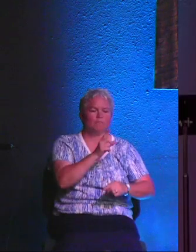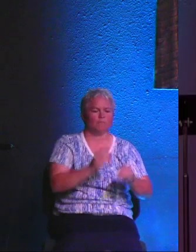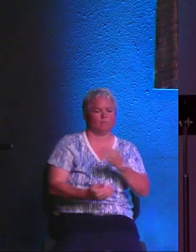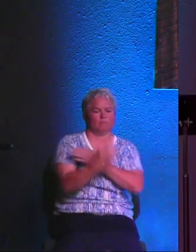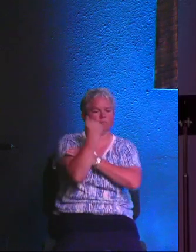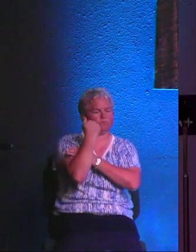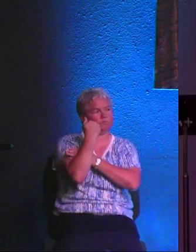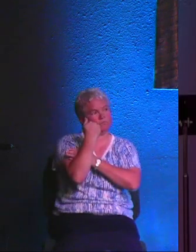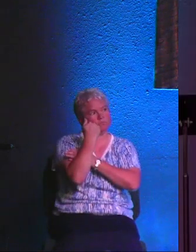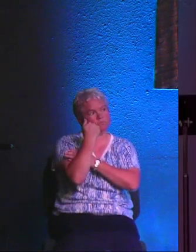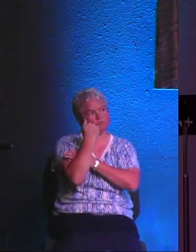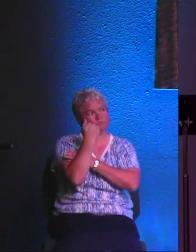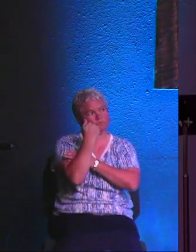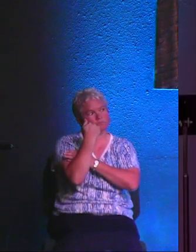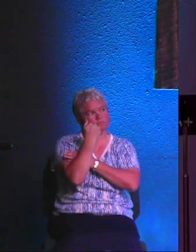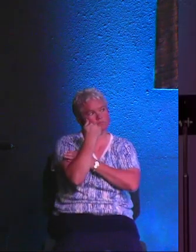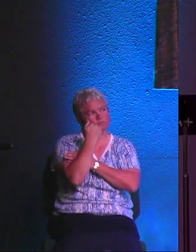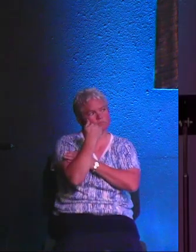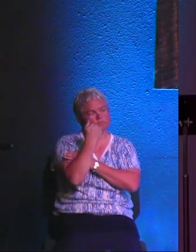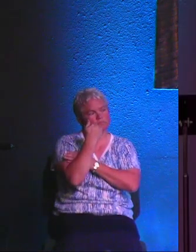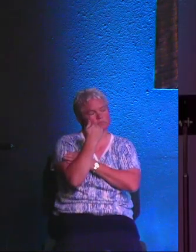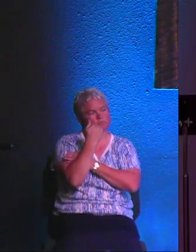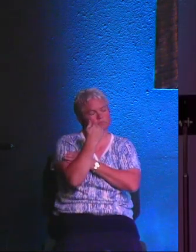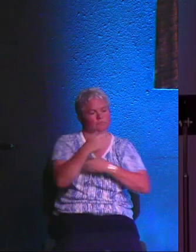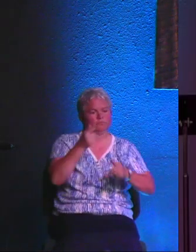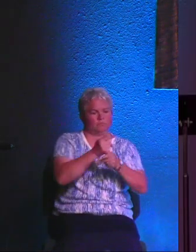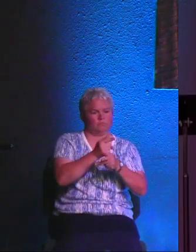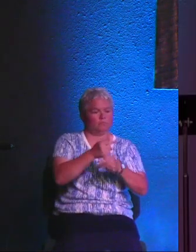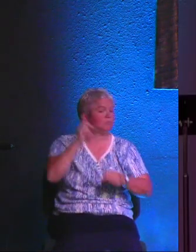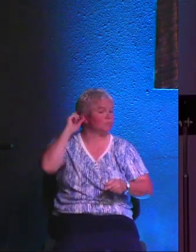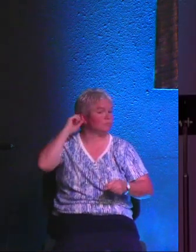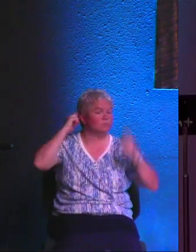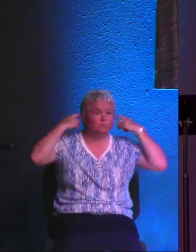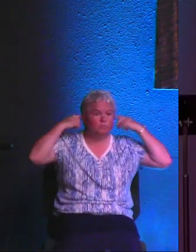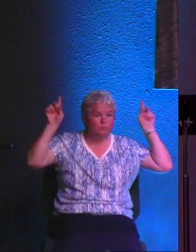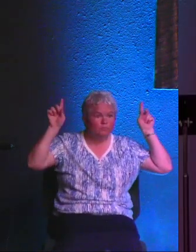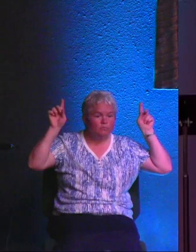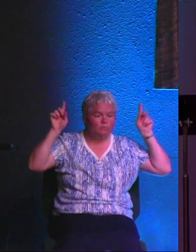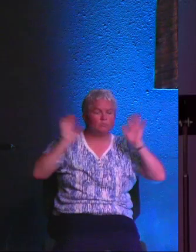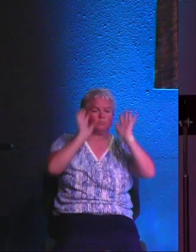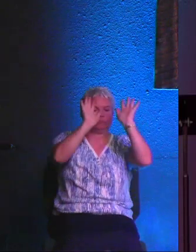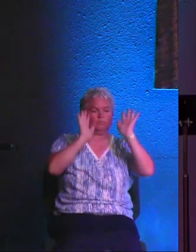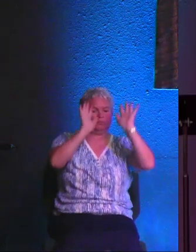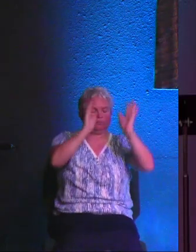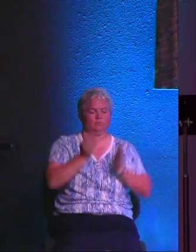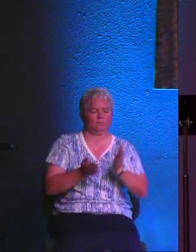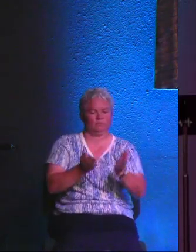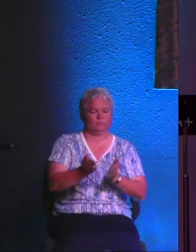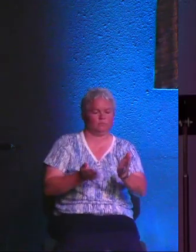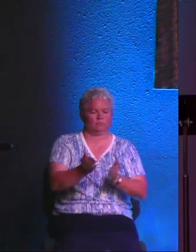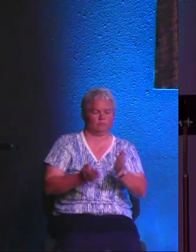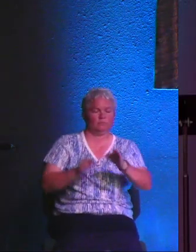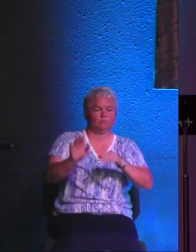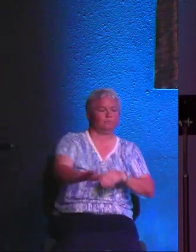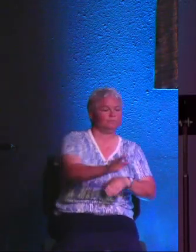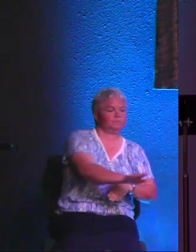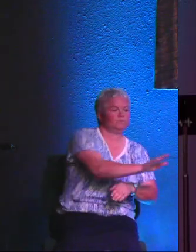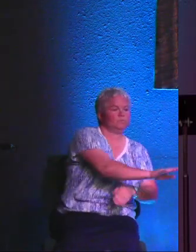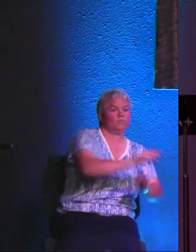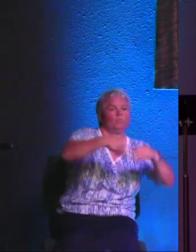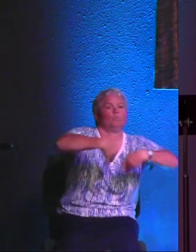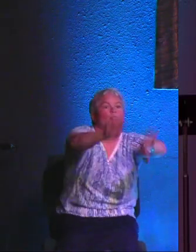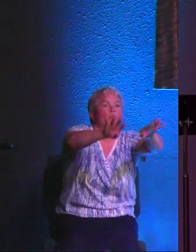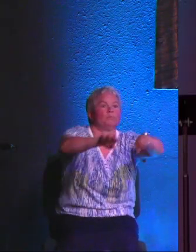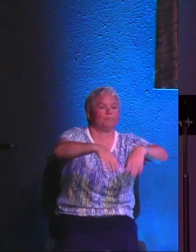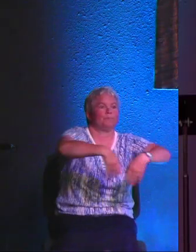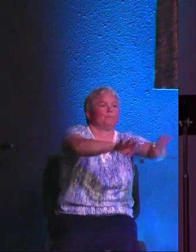morning? There's a lot that God's trying to tell us this morning. So keep your ears open. It's going to be a great service. We're going to dismiss the kids